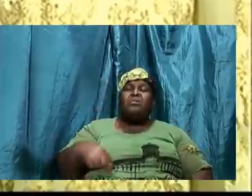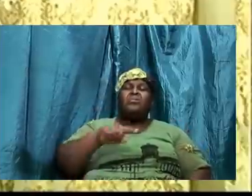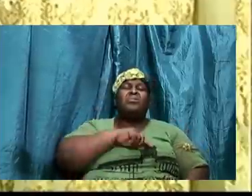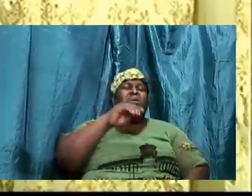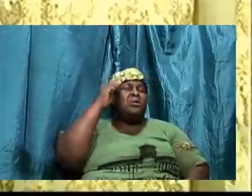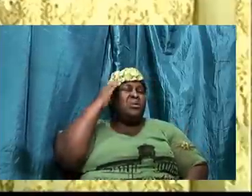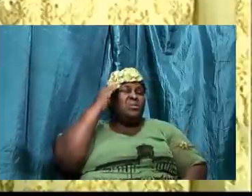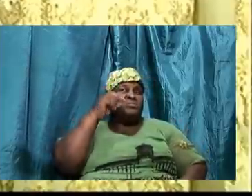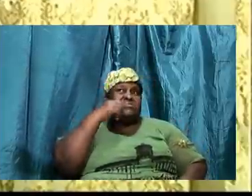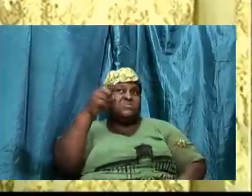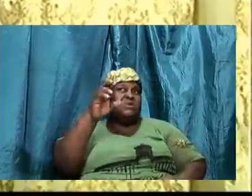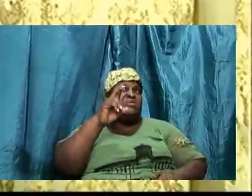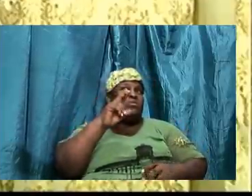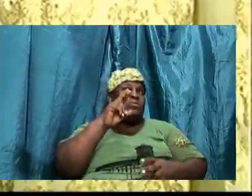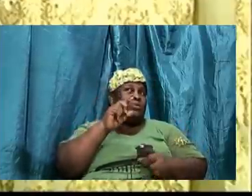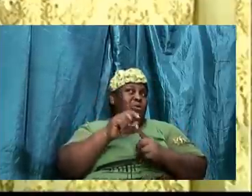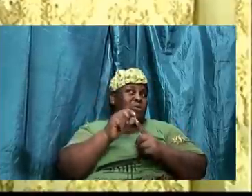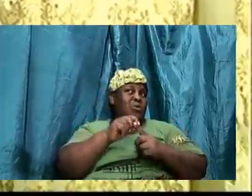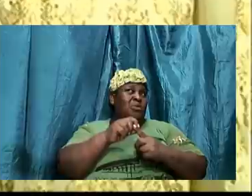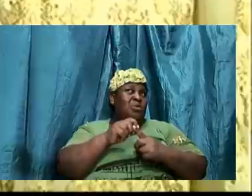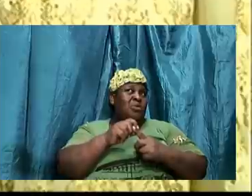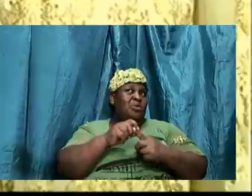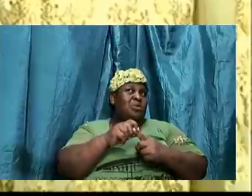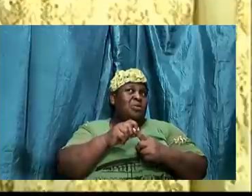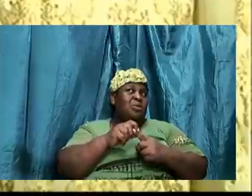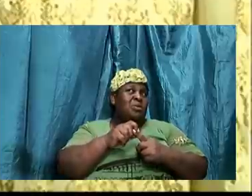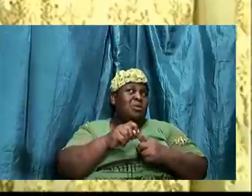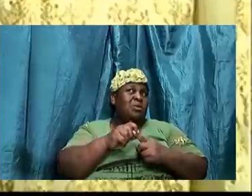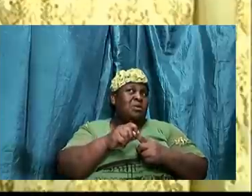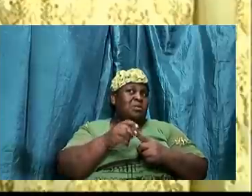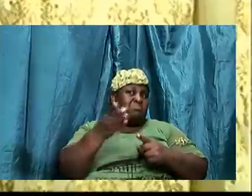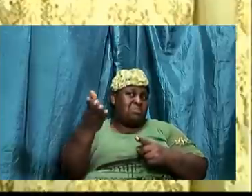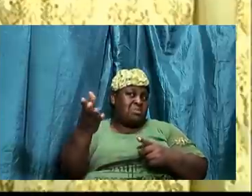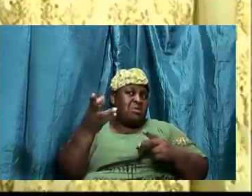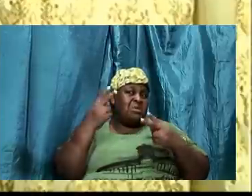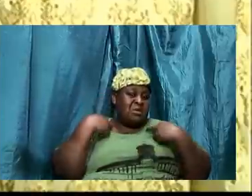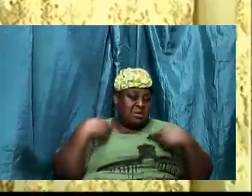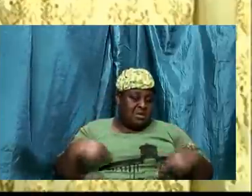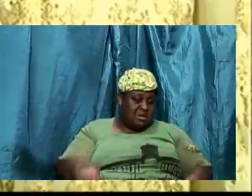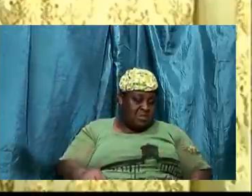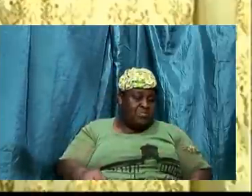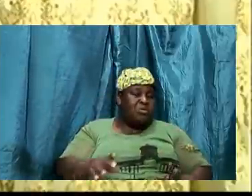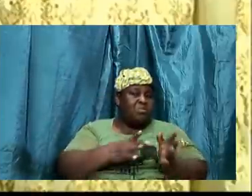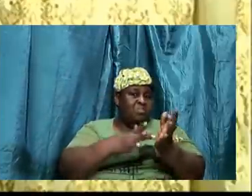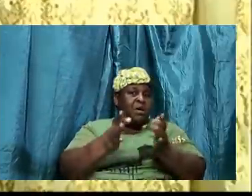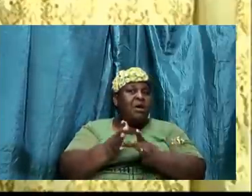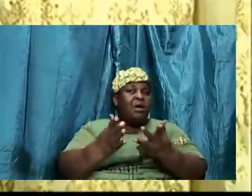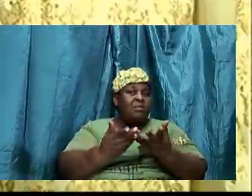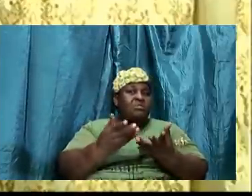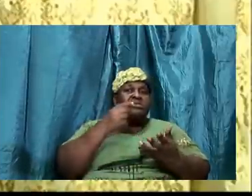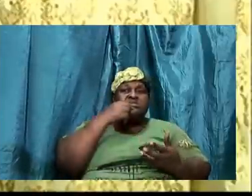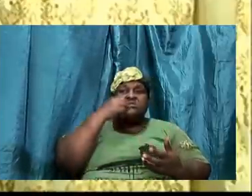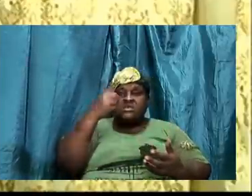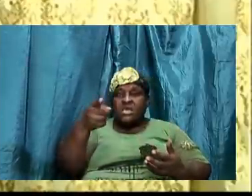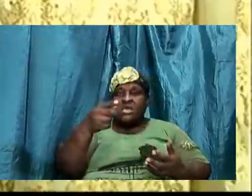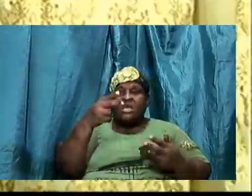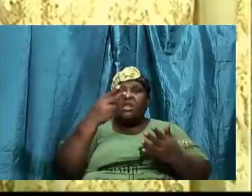is something that the Bible tells us that we should do. Lay our hands on the sick and they shall recover. You know,